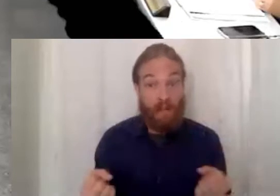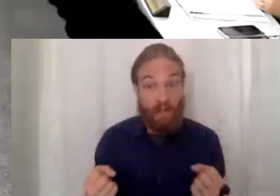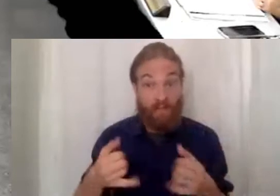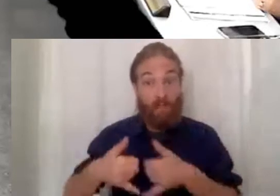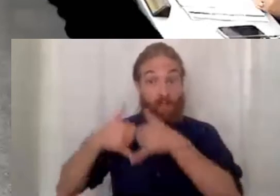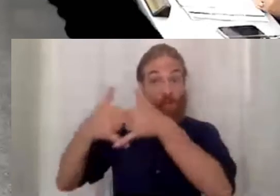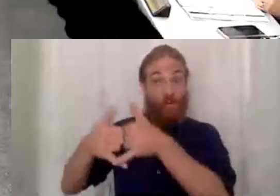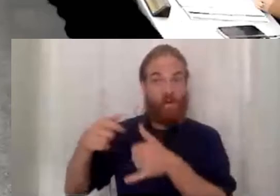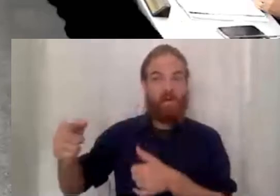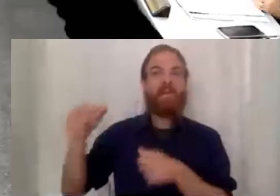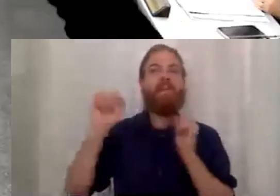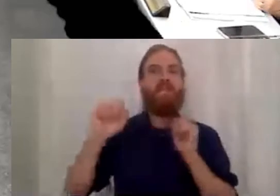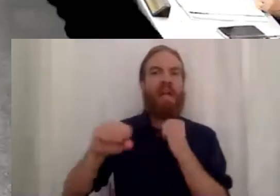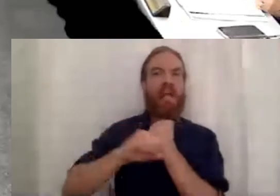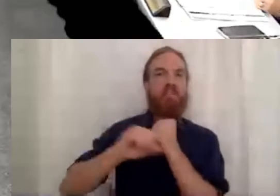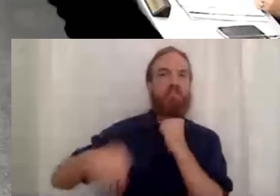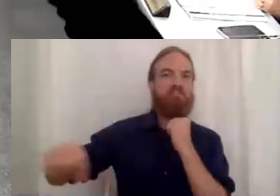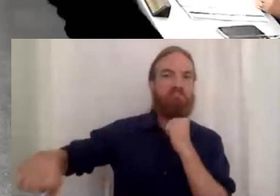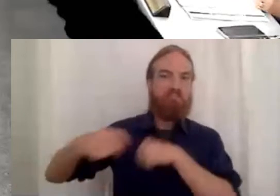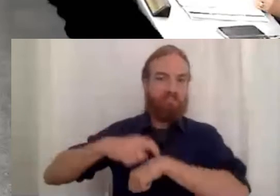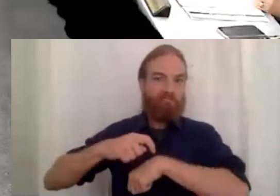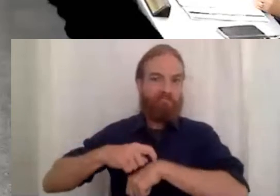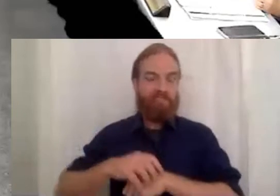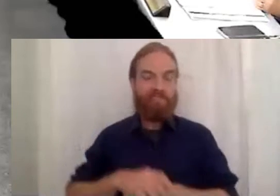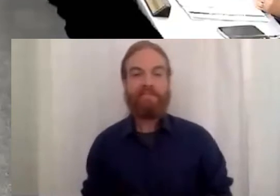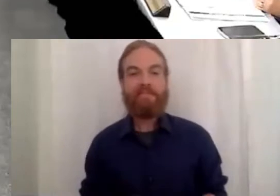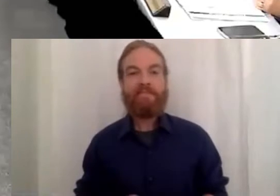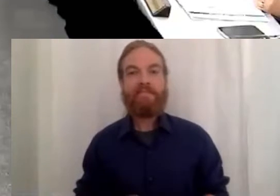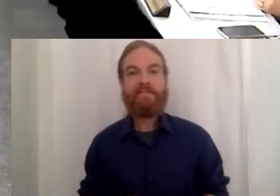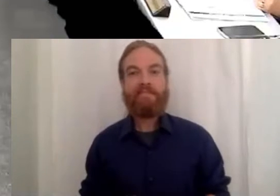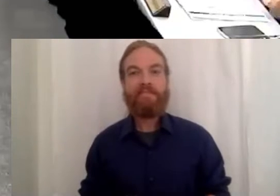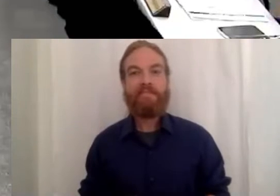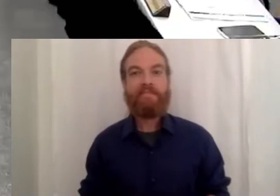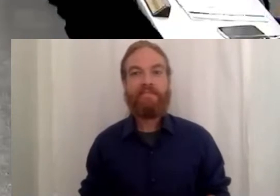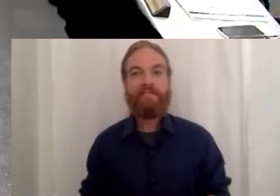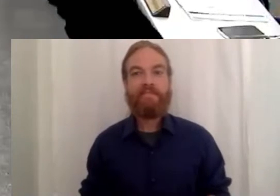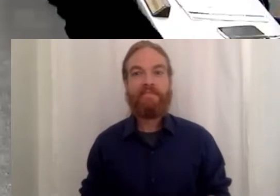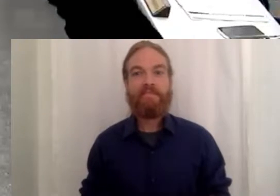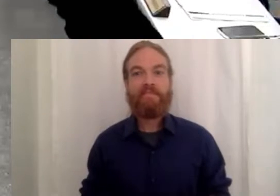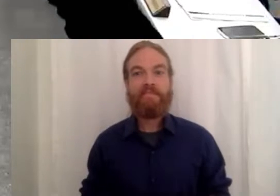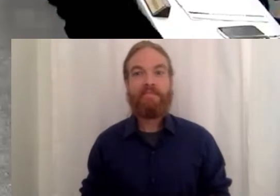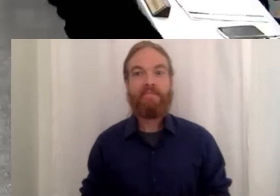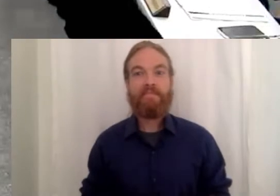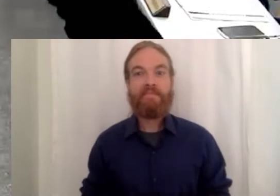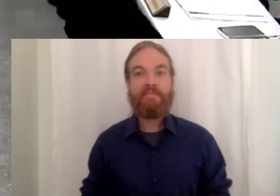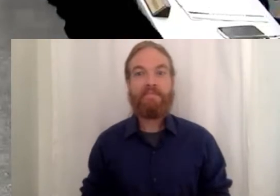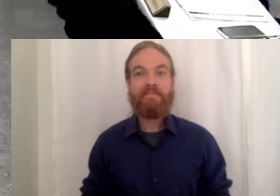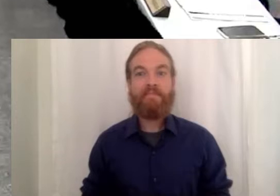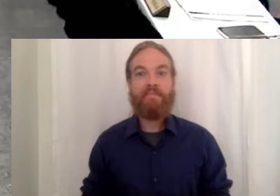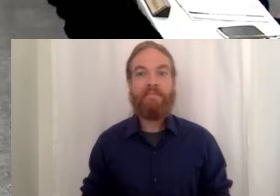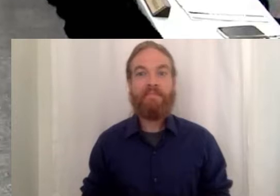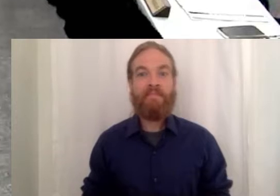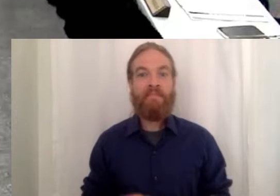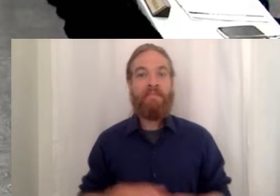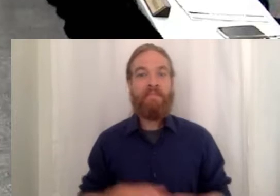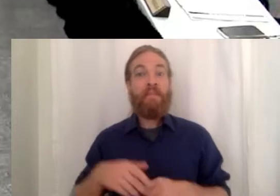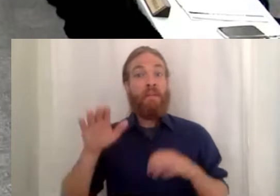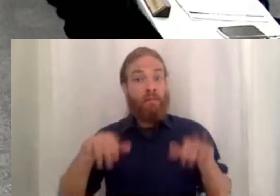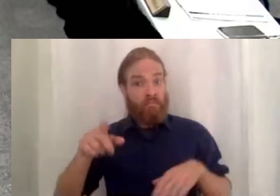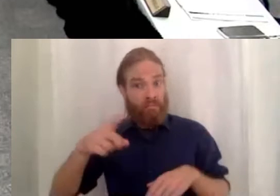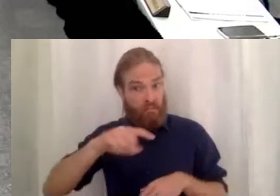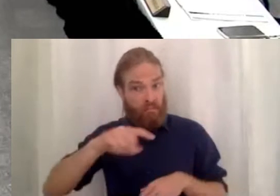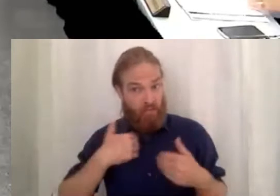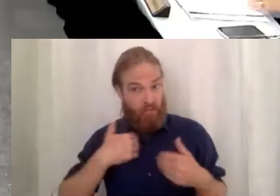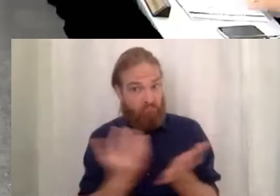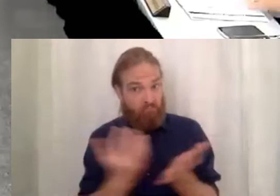So you've had a chance to, with that change, you've had a chance to see the agenda, and